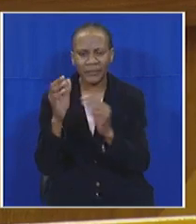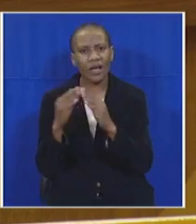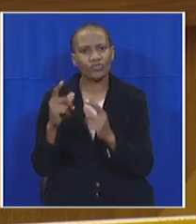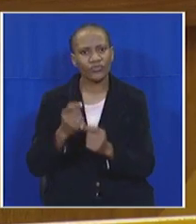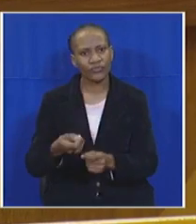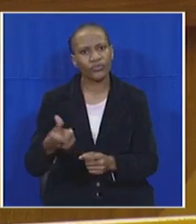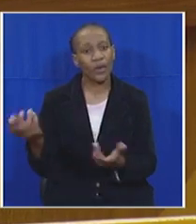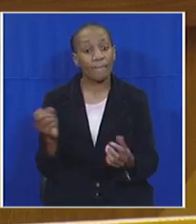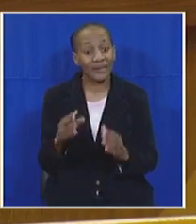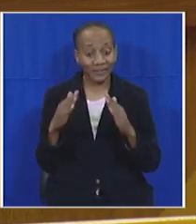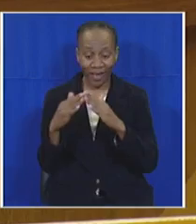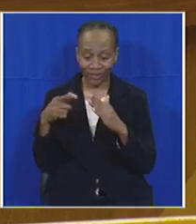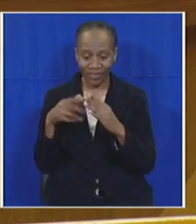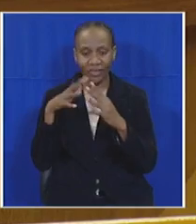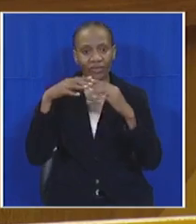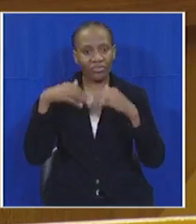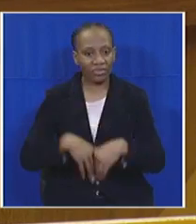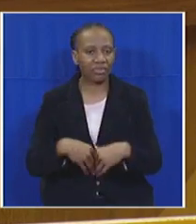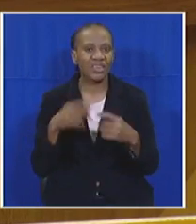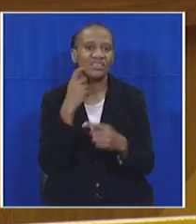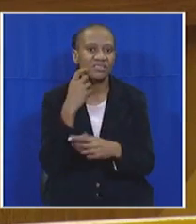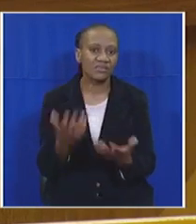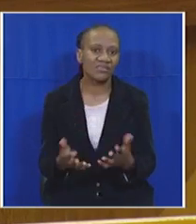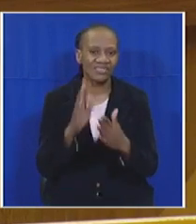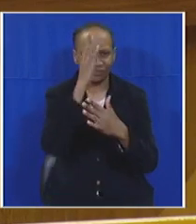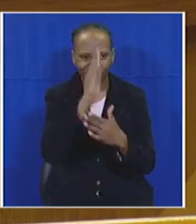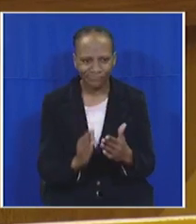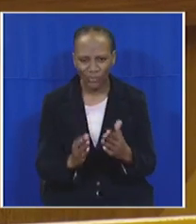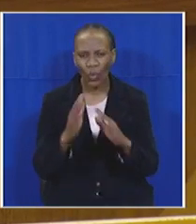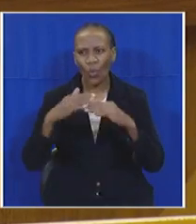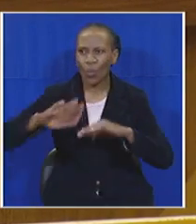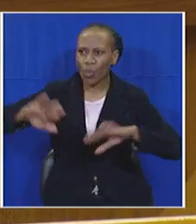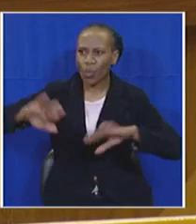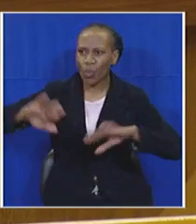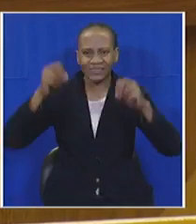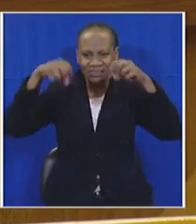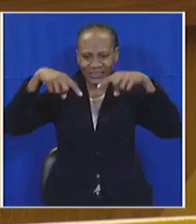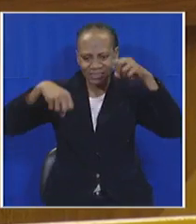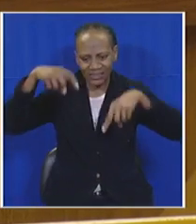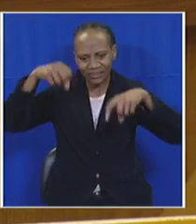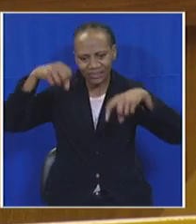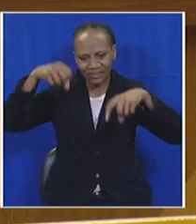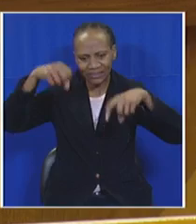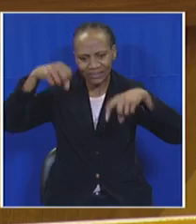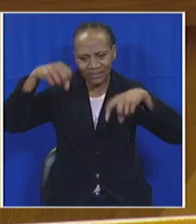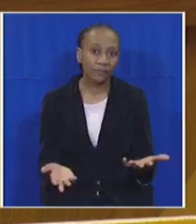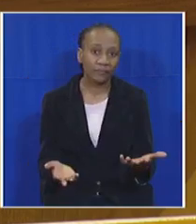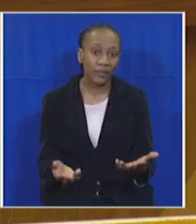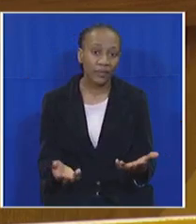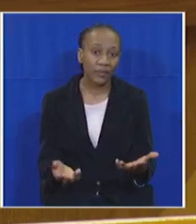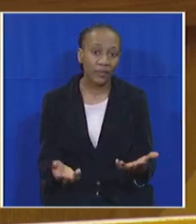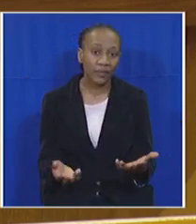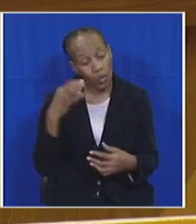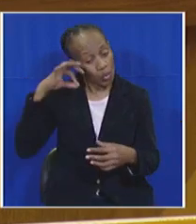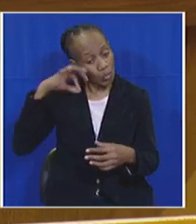leave structures that are falling apart with cracked walls and leaking roofs. The only people who seem to